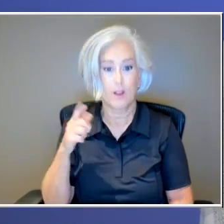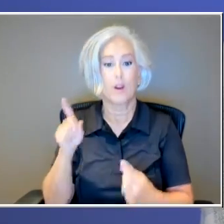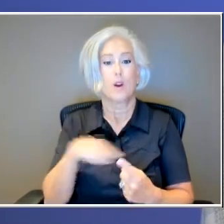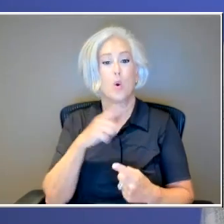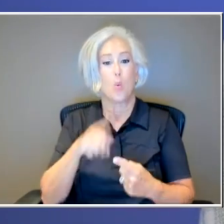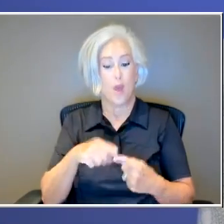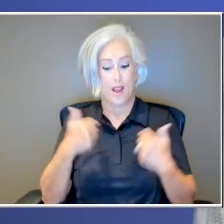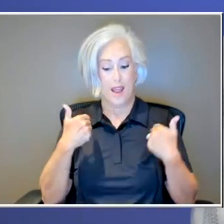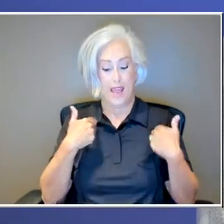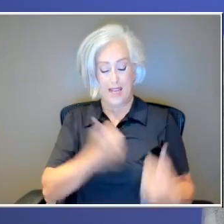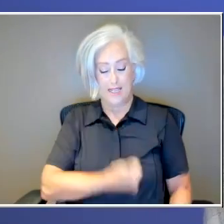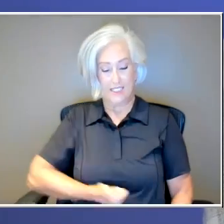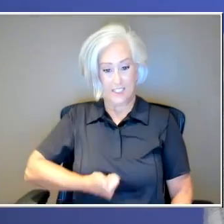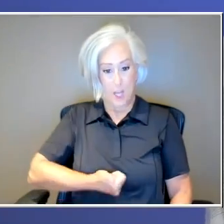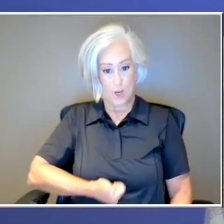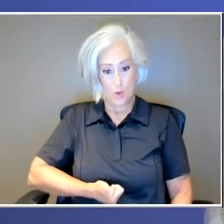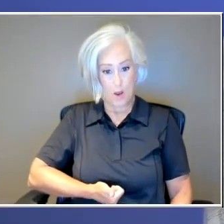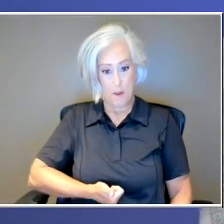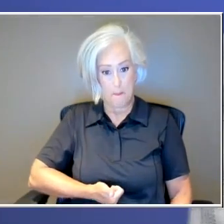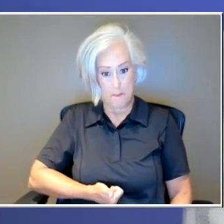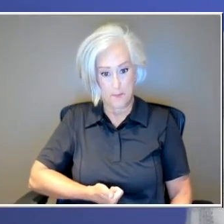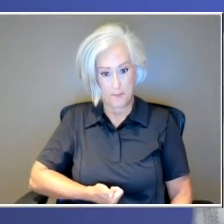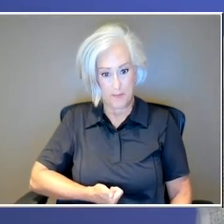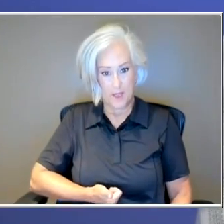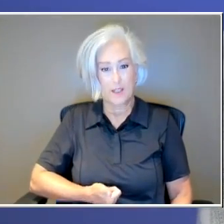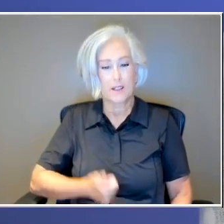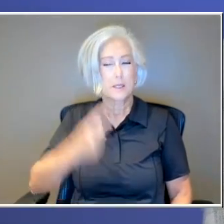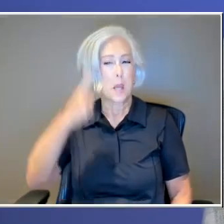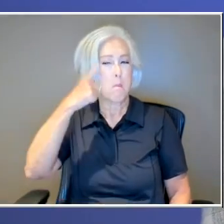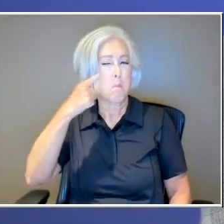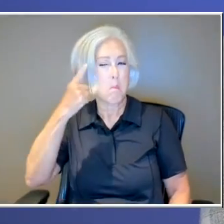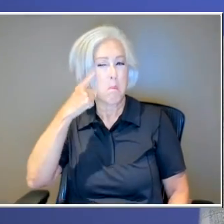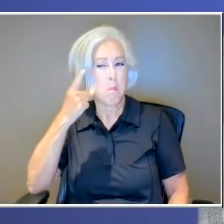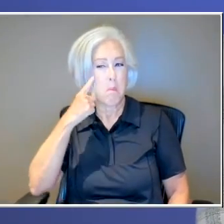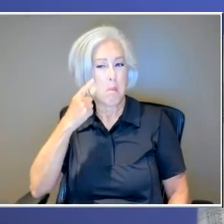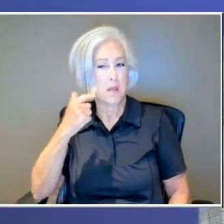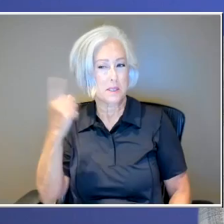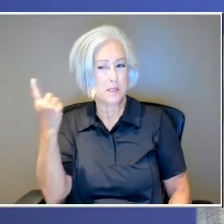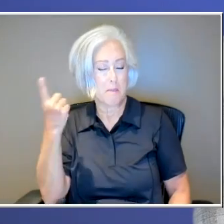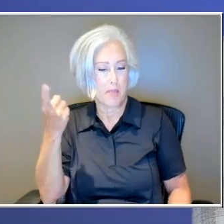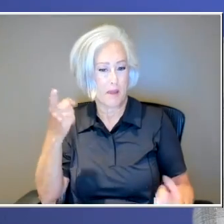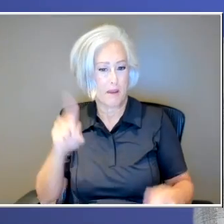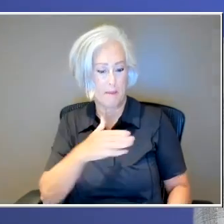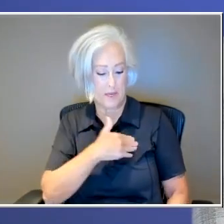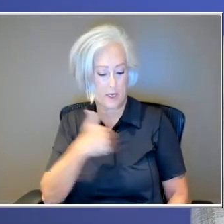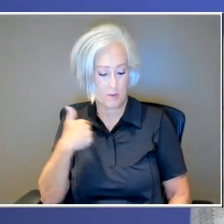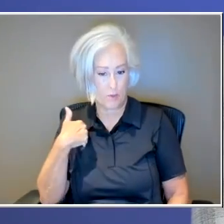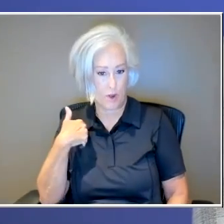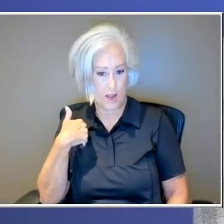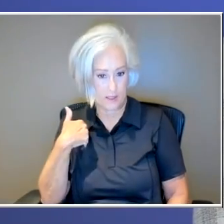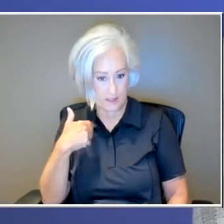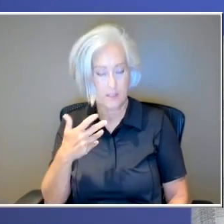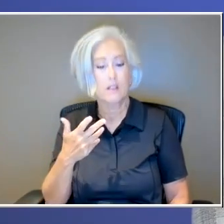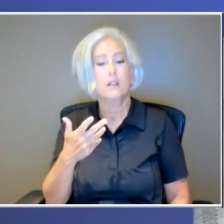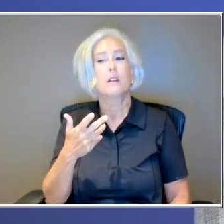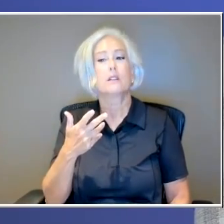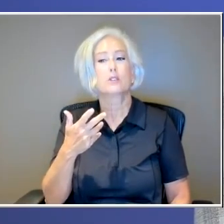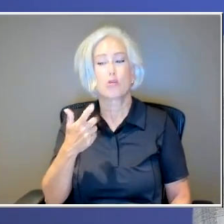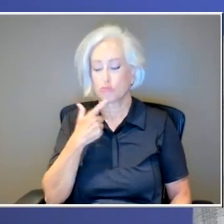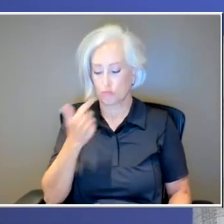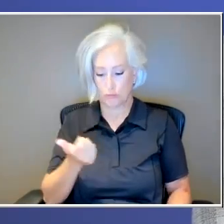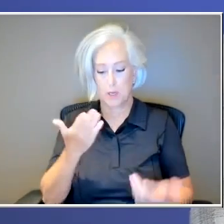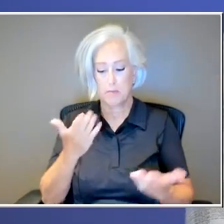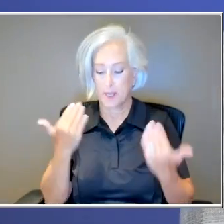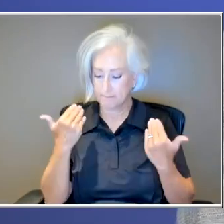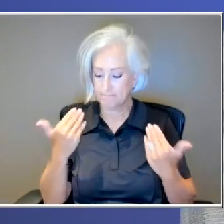sonogram, I believe there was some suspicion in the breast area. So I was also recommended to have a mammogram